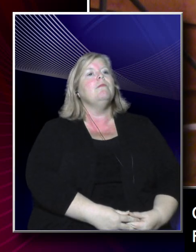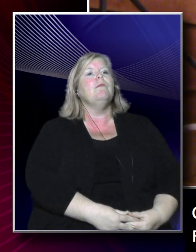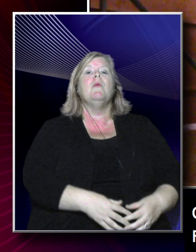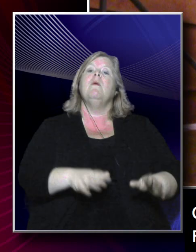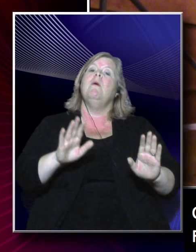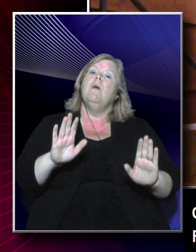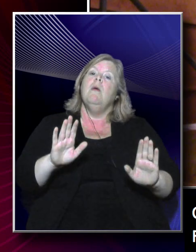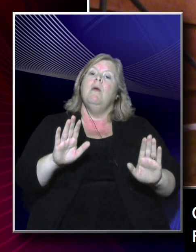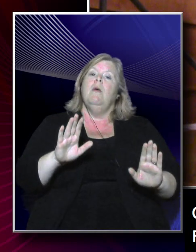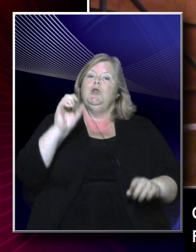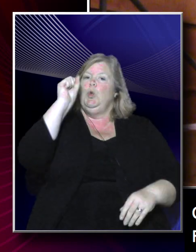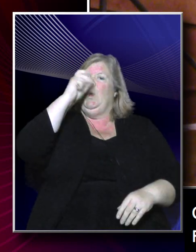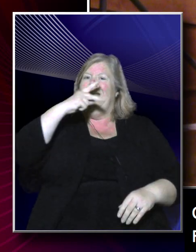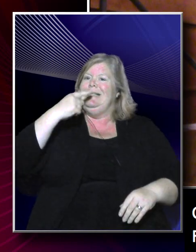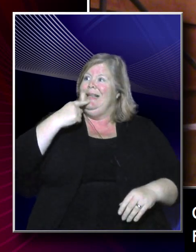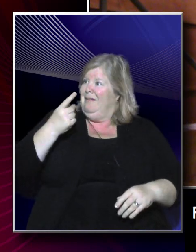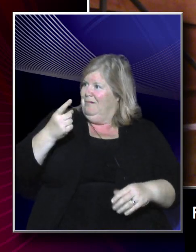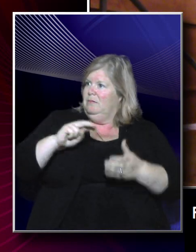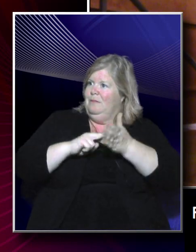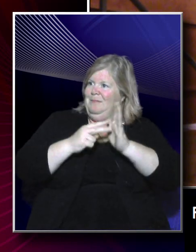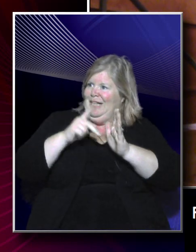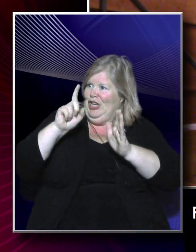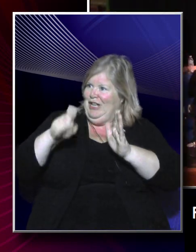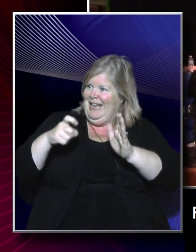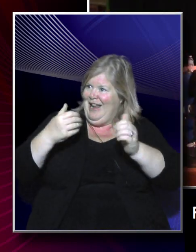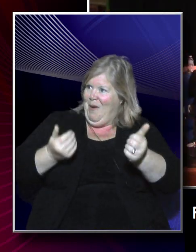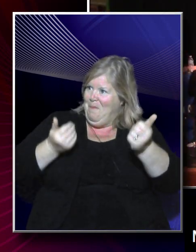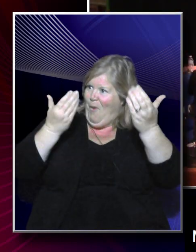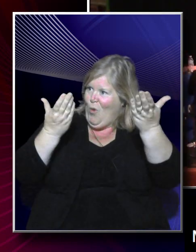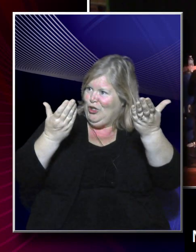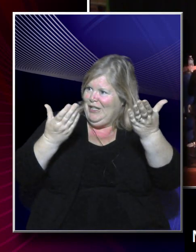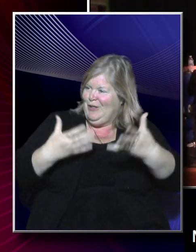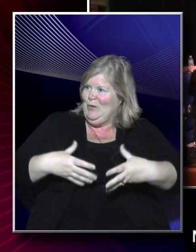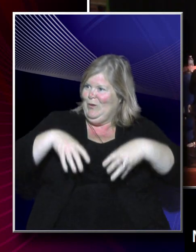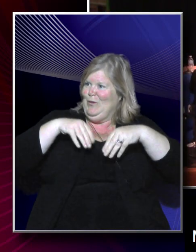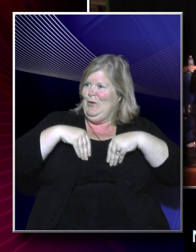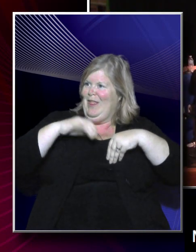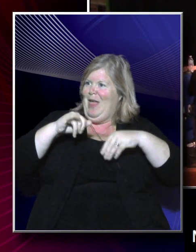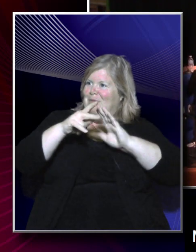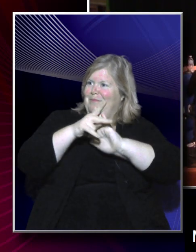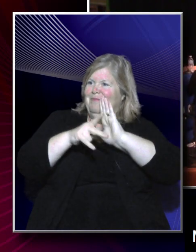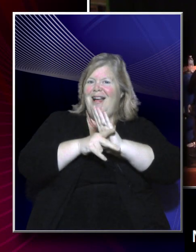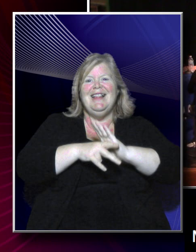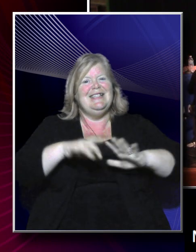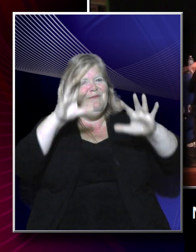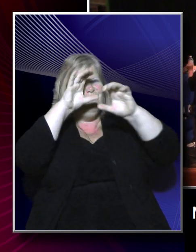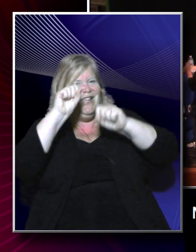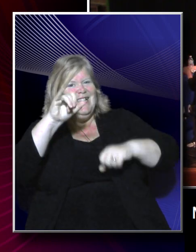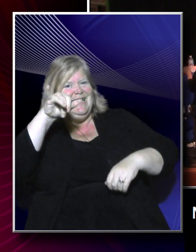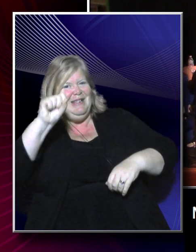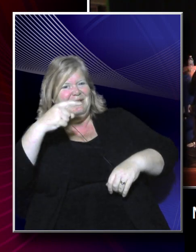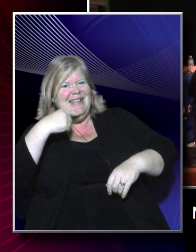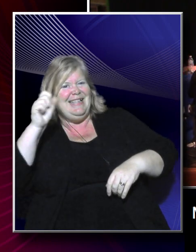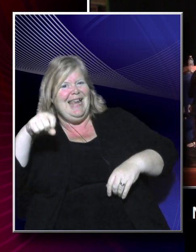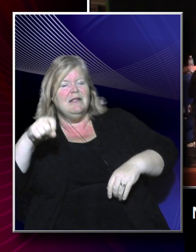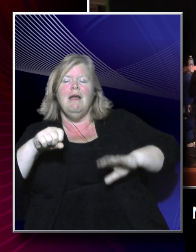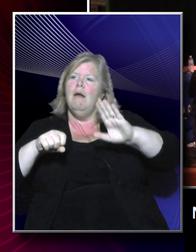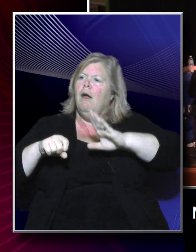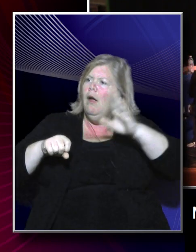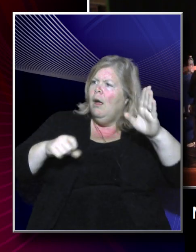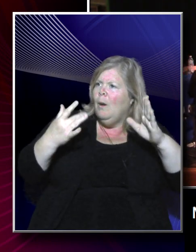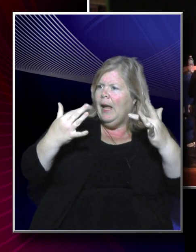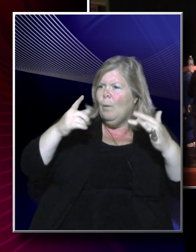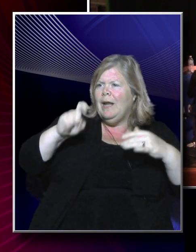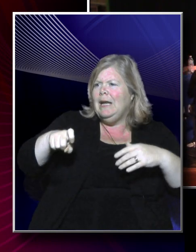So I'm guessing you're going to need a motion to adopt this Yes. policy? That's correct. I think we so need move. a motion first to suspend